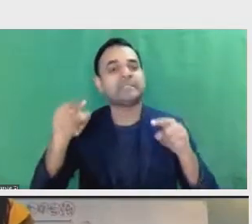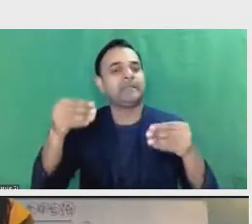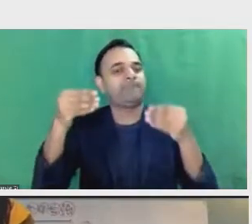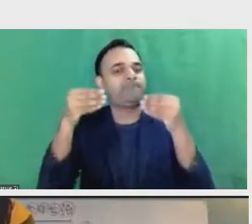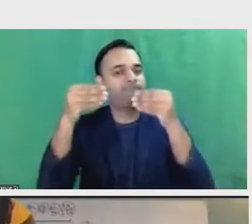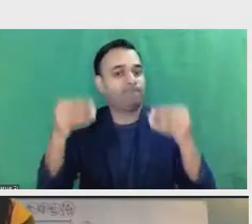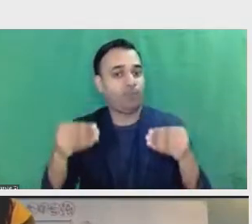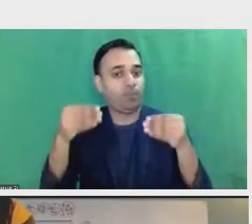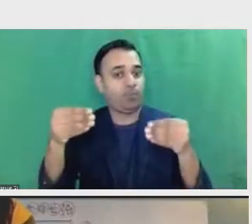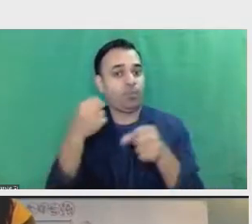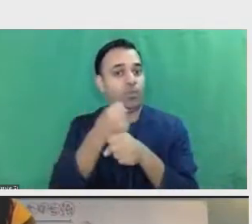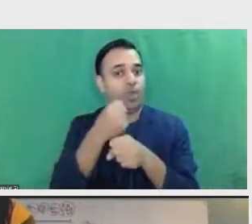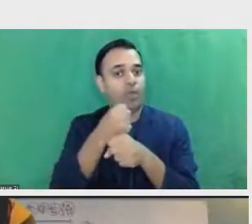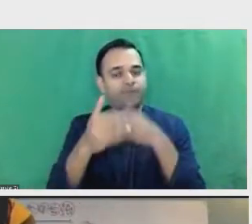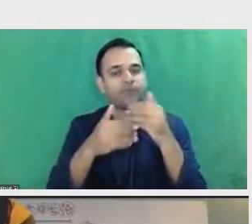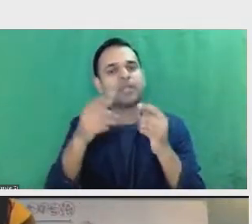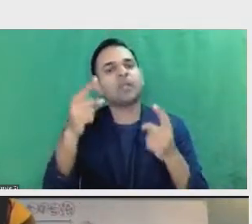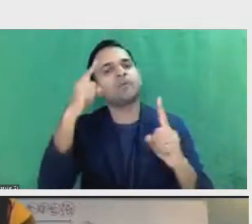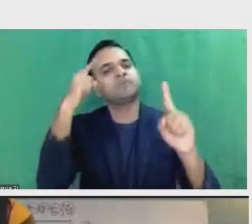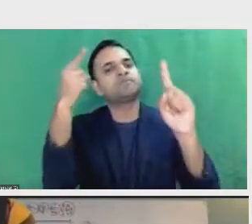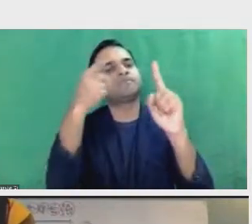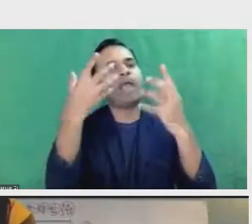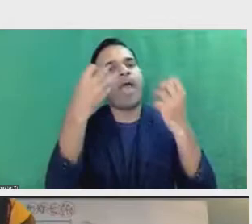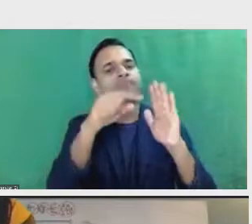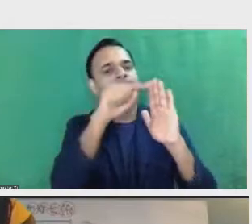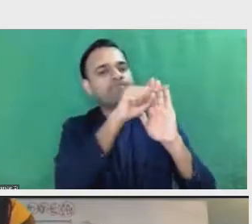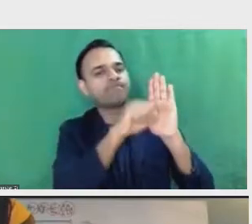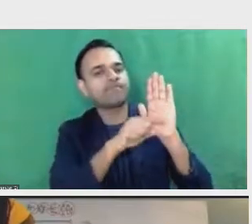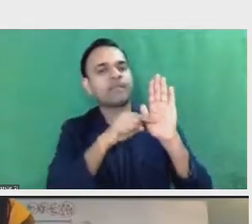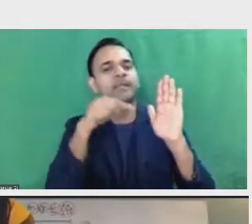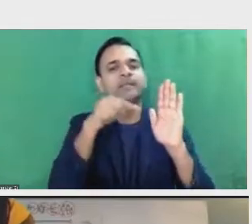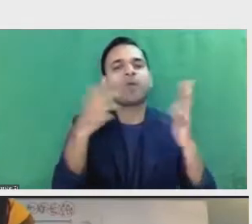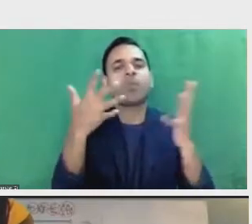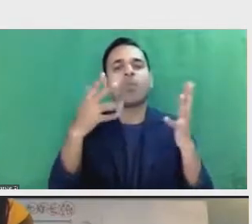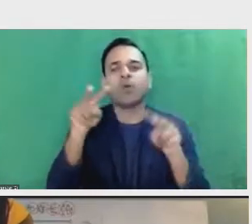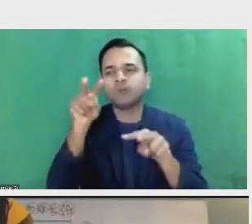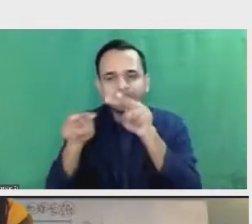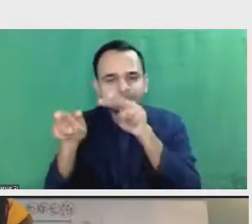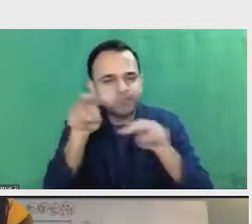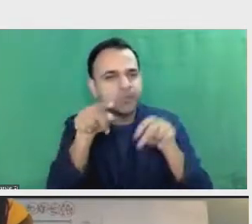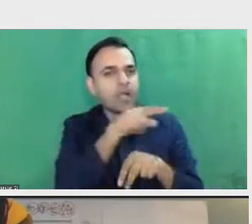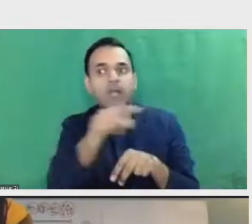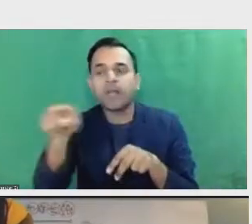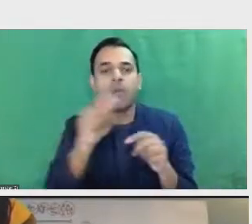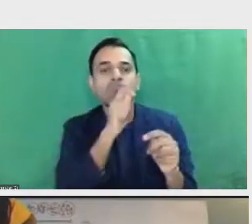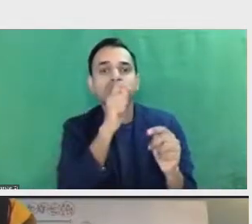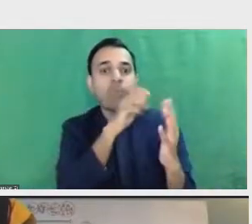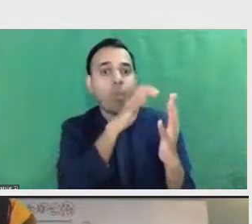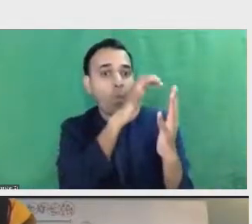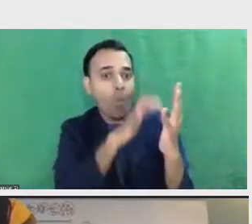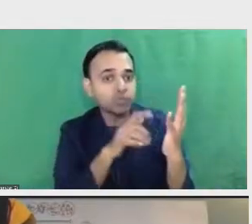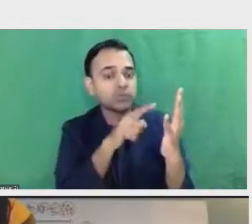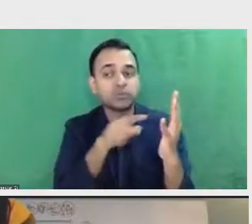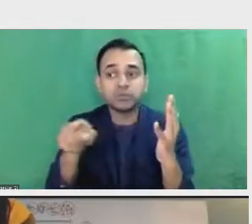full realization of the 2050 vision. This is also needed to ensure that both the post-2020